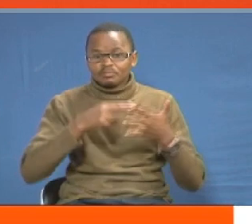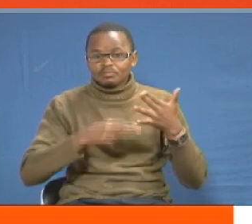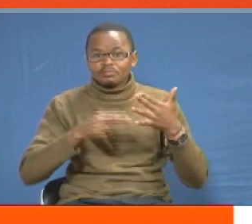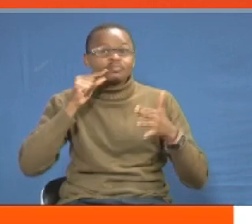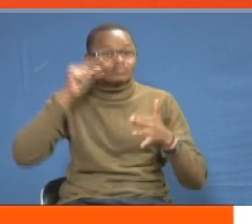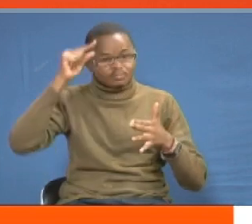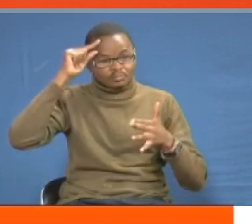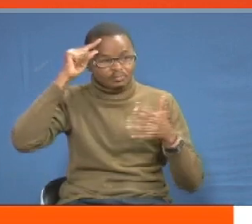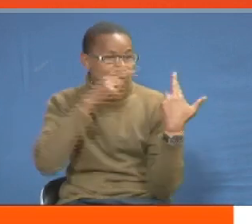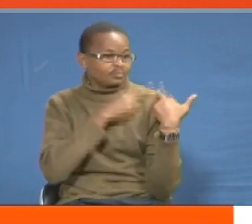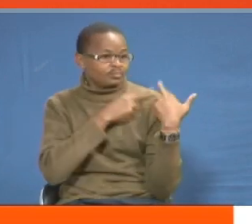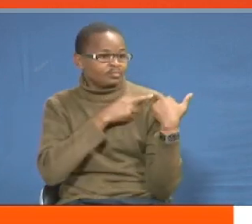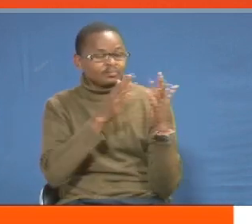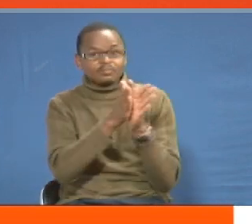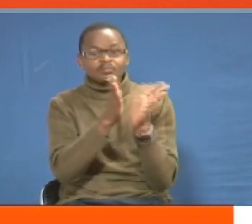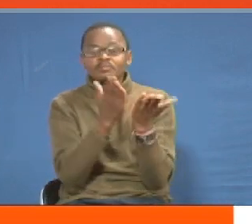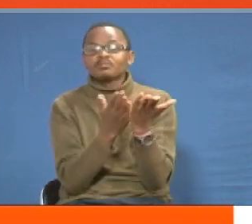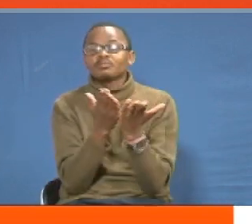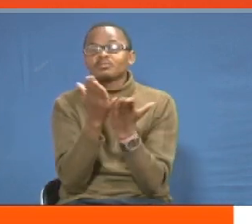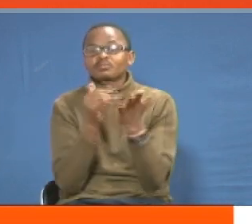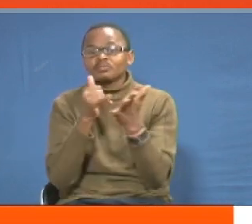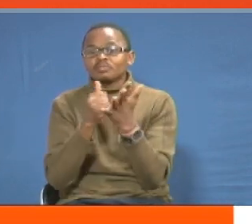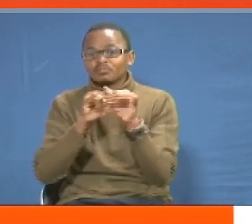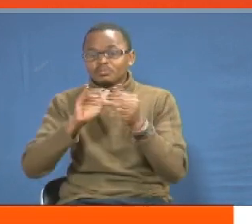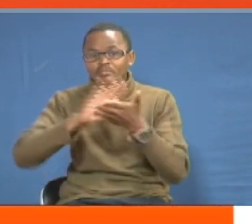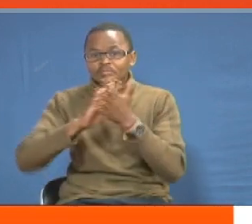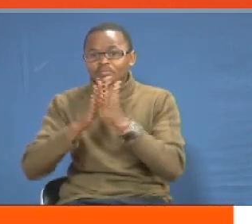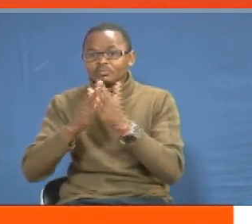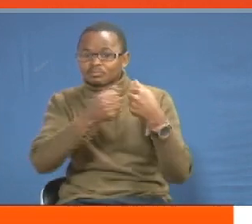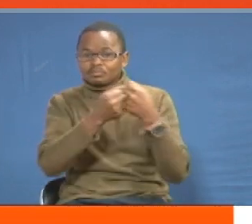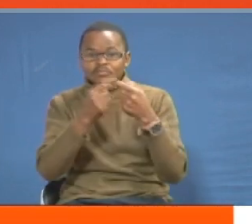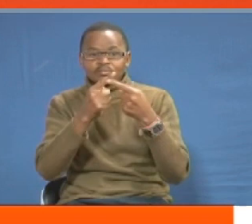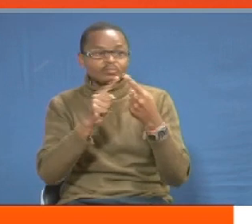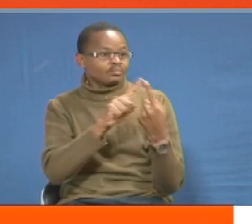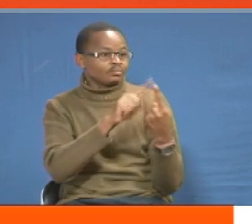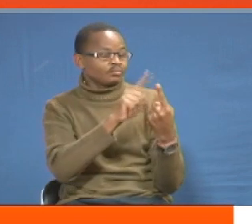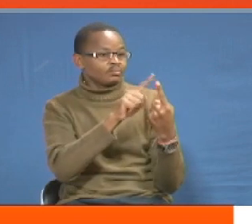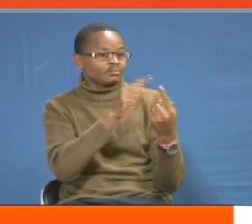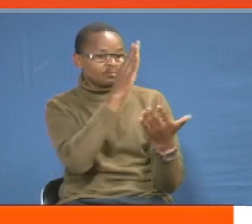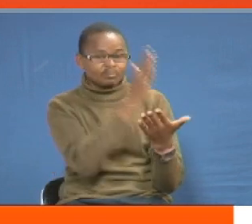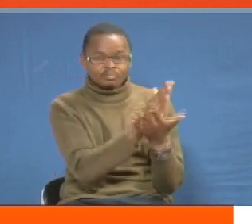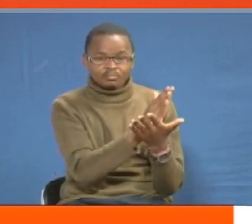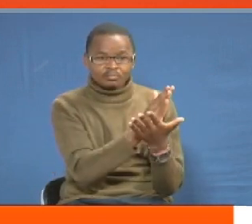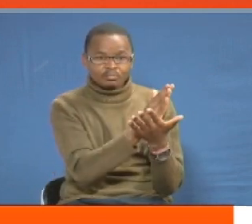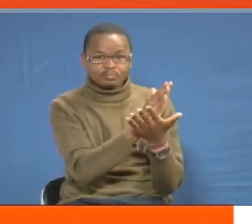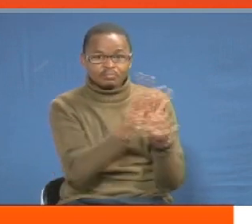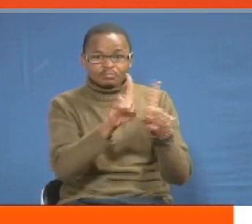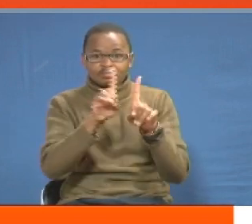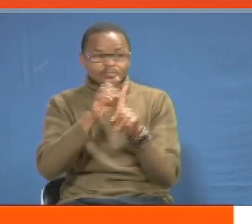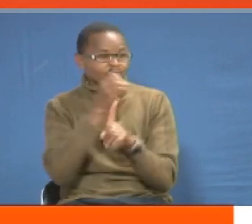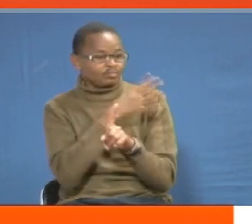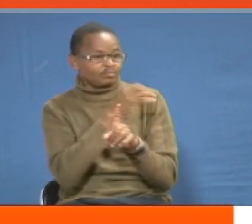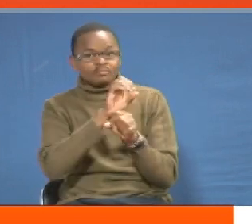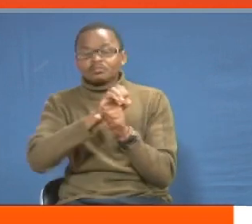as gender-responsive public services, it still became a challenge. That number one, there's restriction, and there was